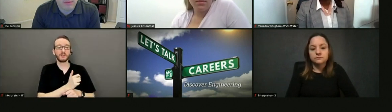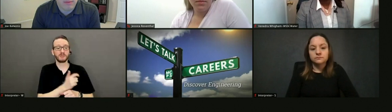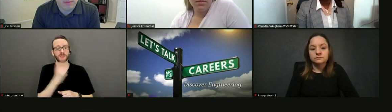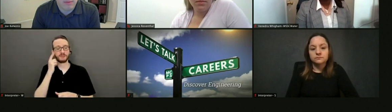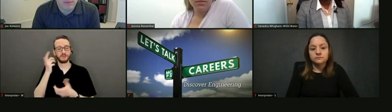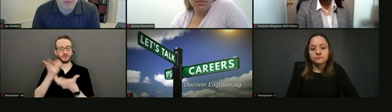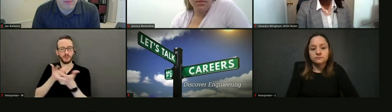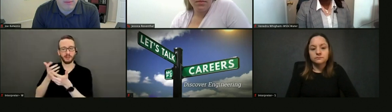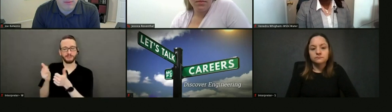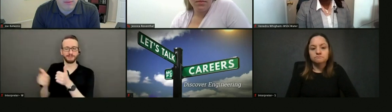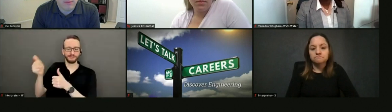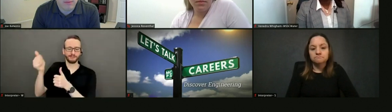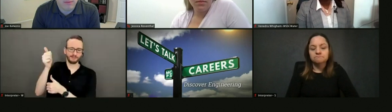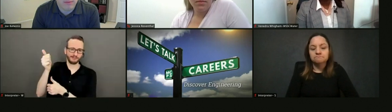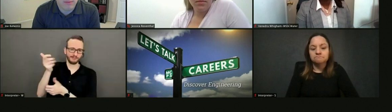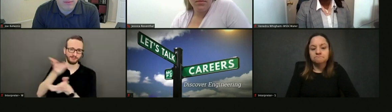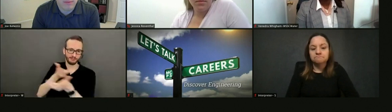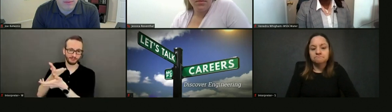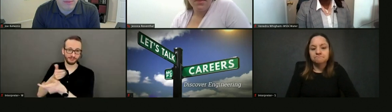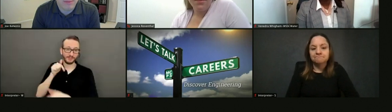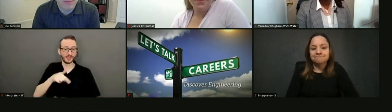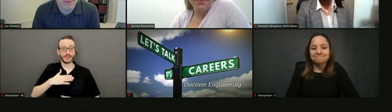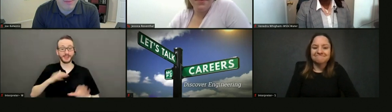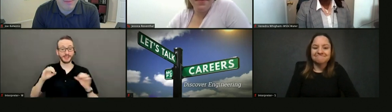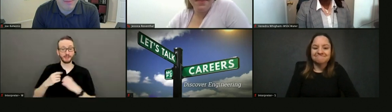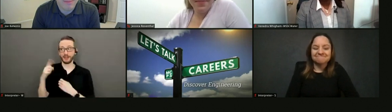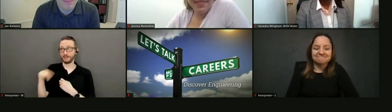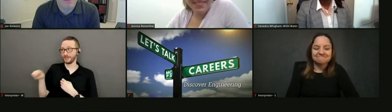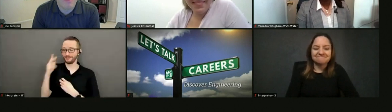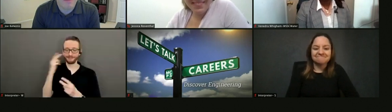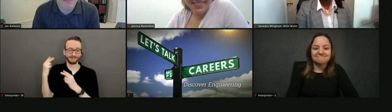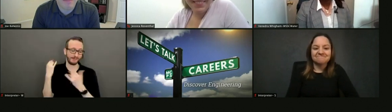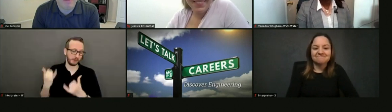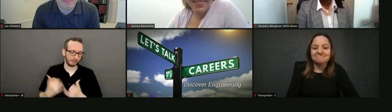point. So this is my office. You're looking at it right now.